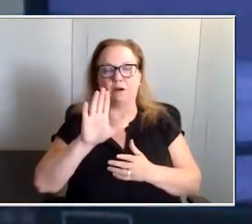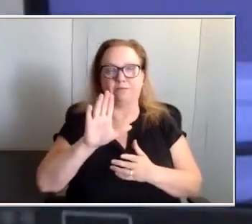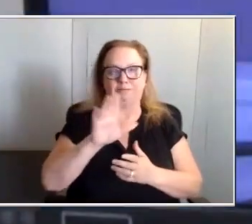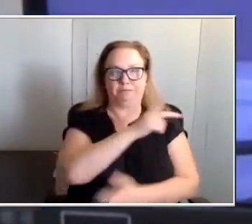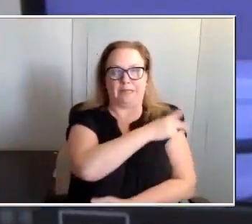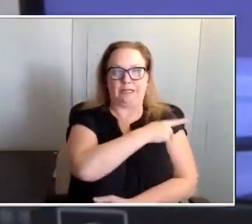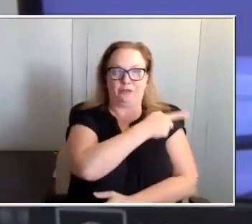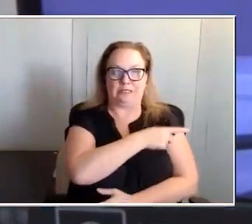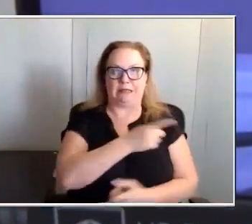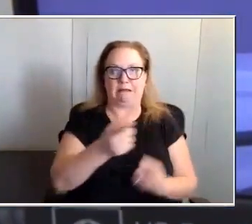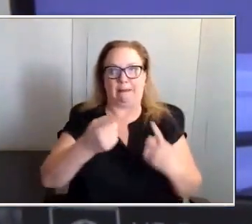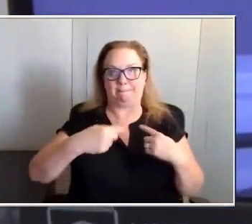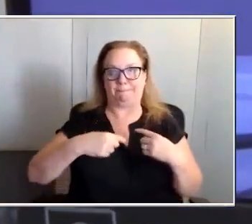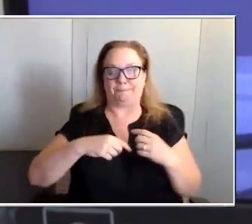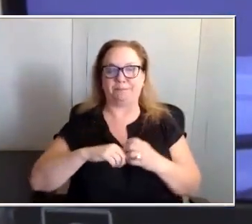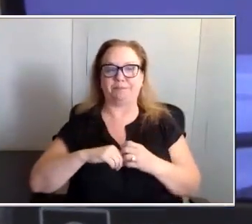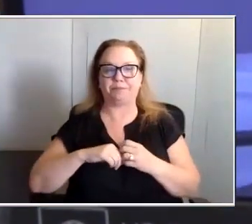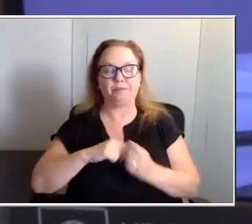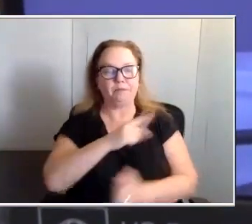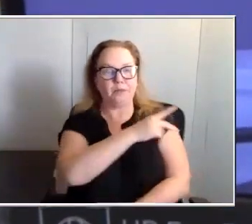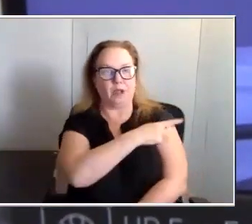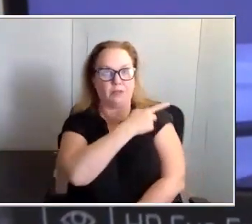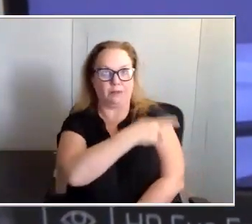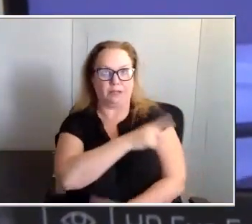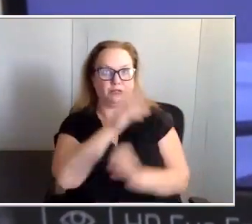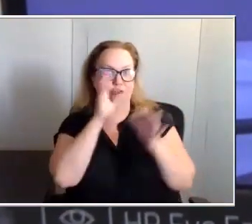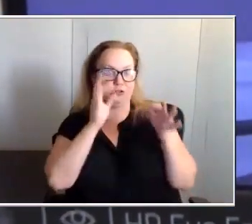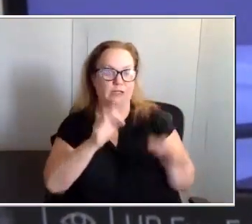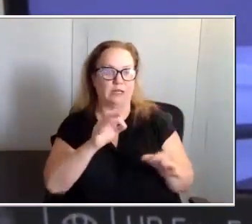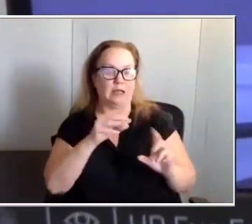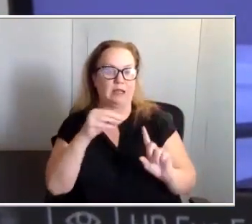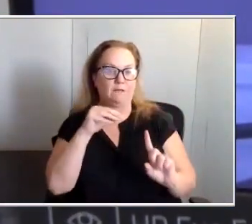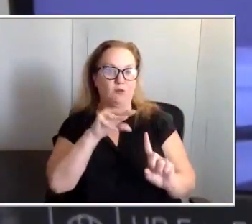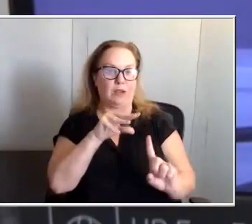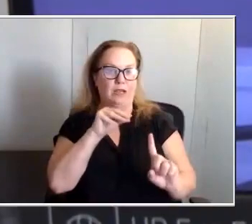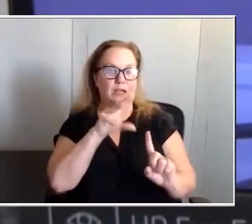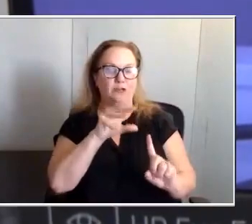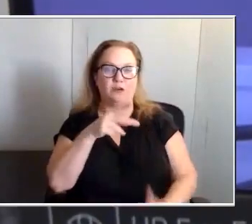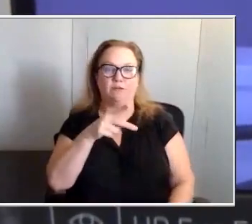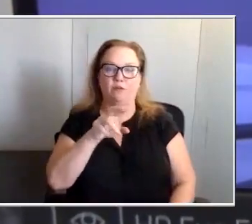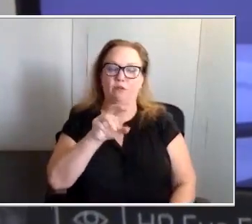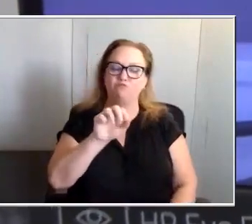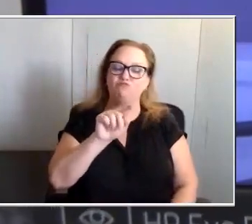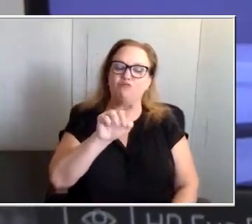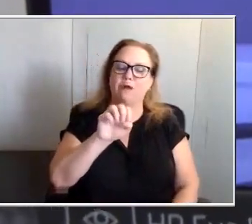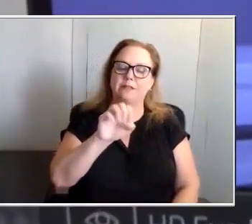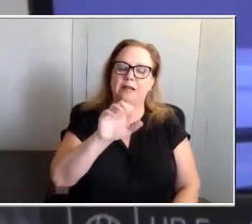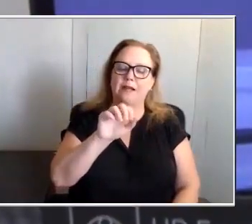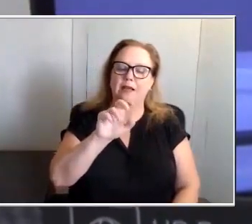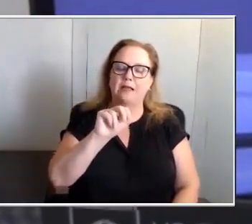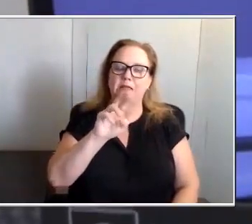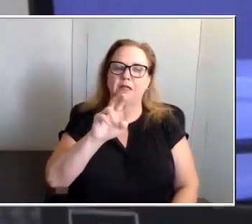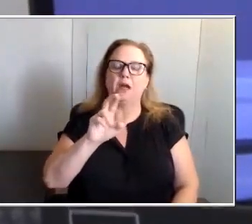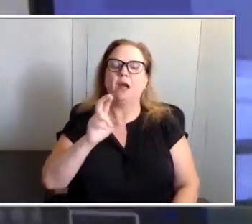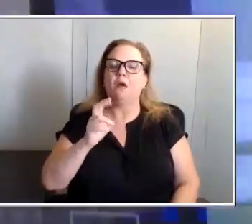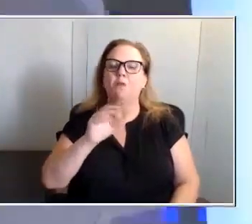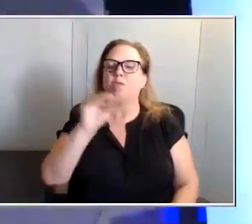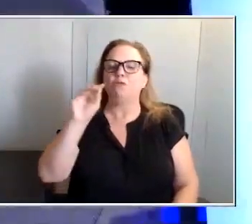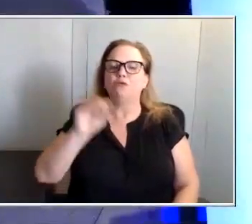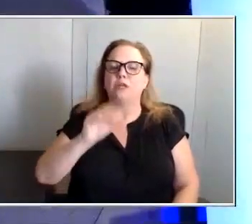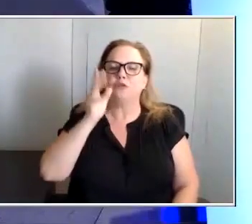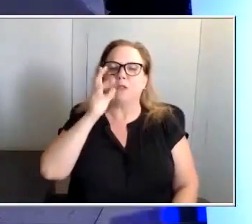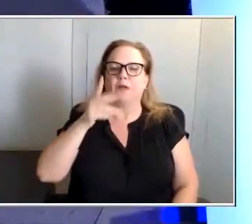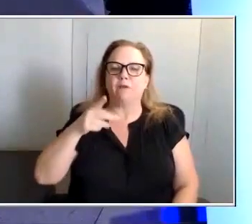out of curiosity, of the patients you decide to have radiation therapy on for prostate cancer, what percentage are going to have proton, what percentage are going to